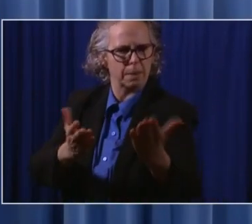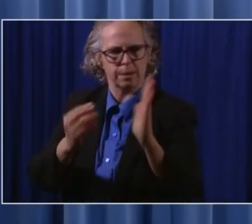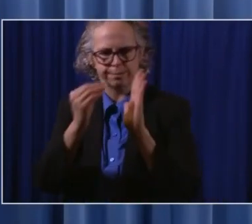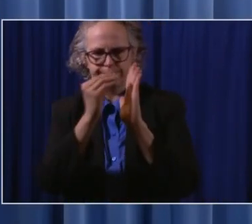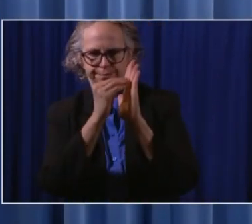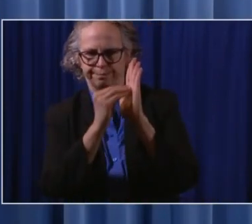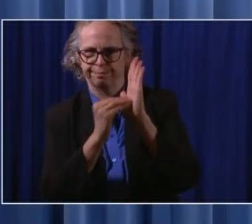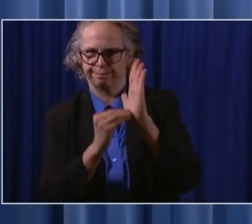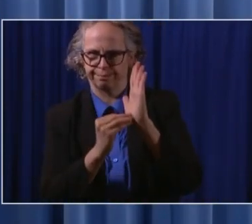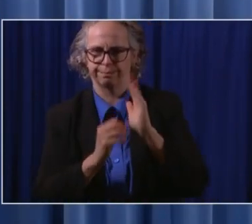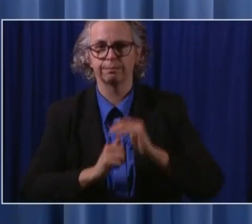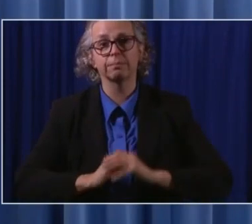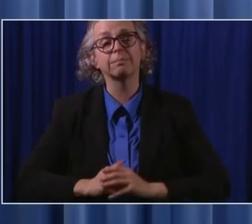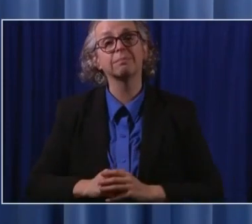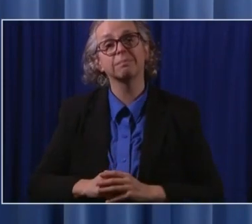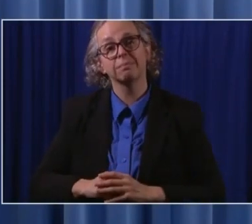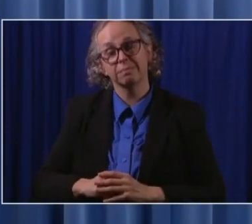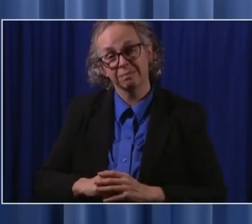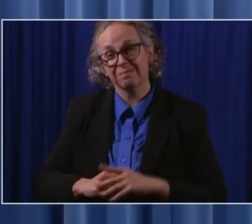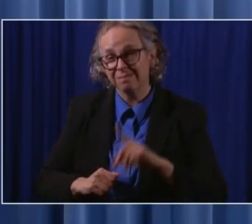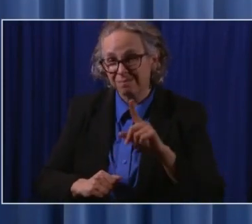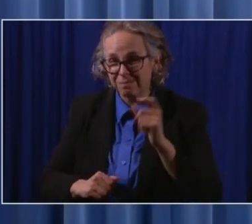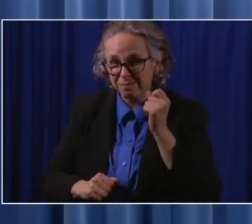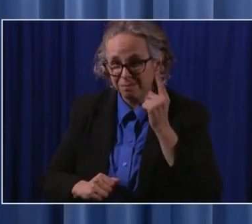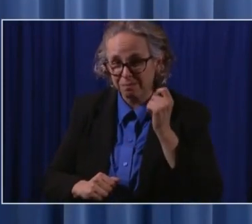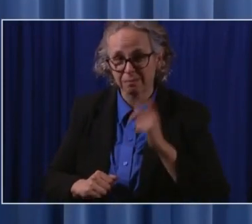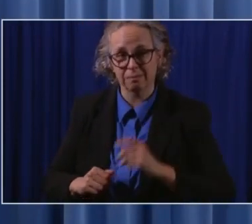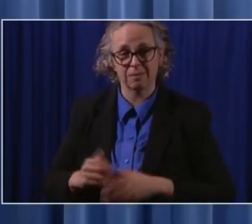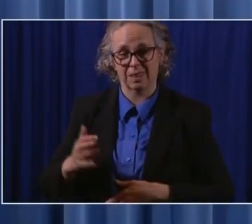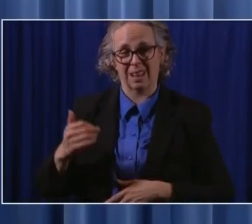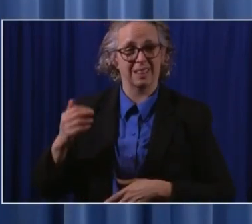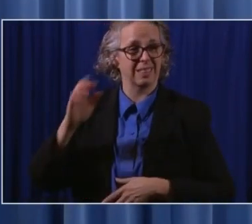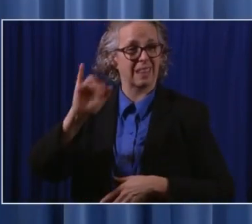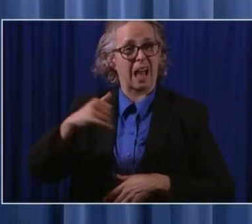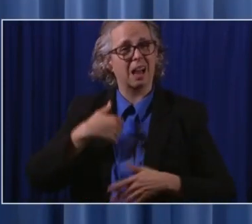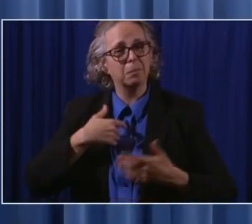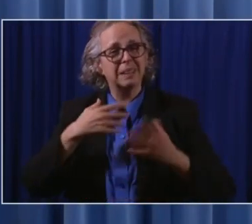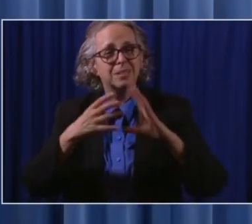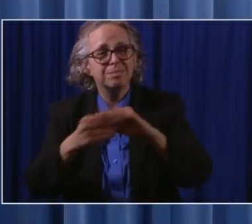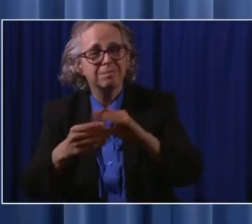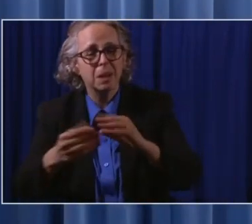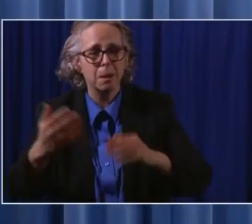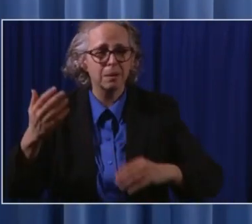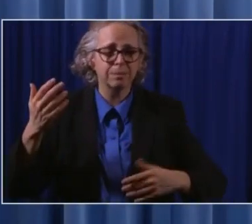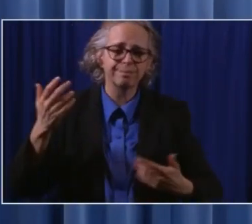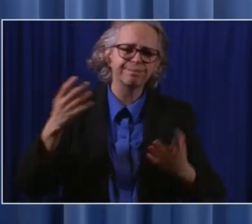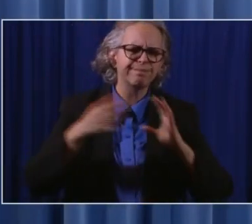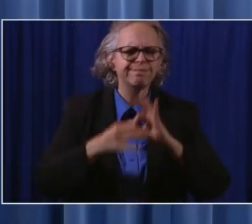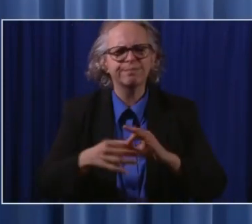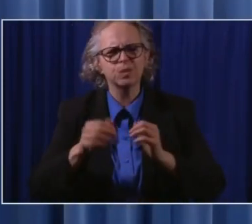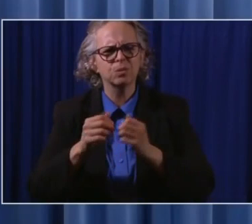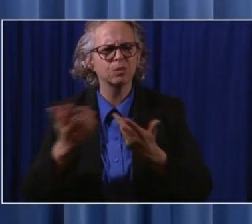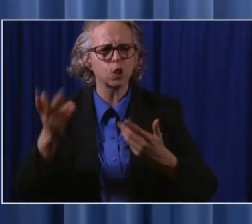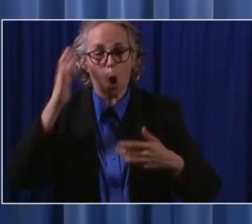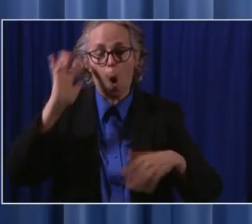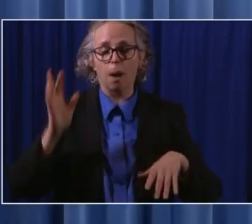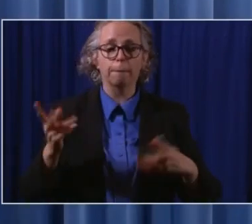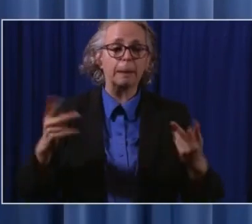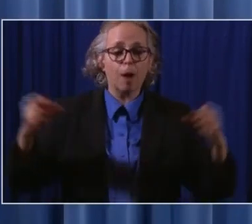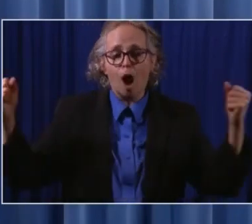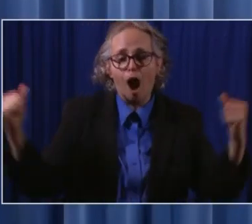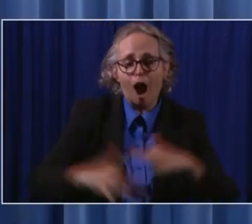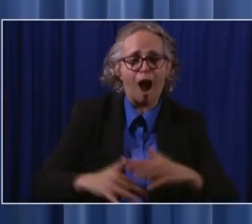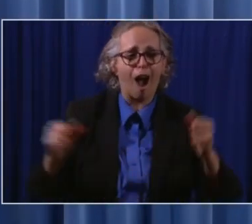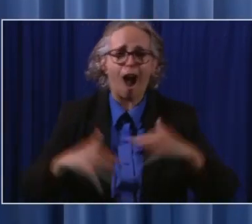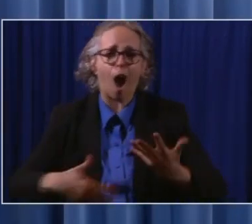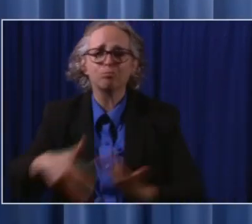as you saw by the examples that I talked about, it's the informal, It's being with friends. It's the things we all love to